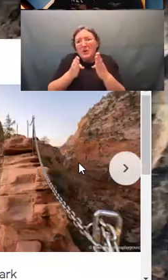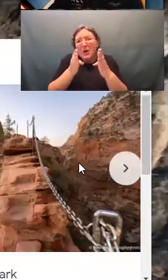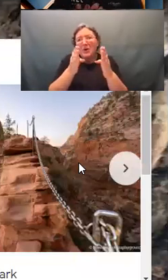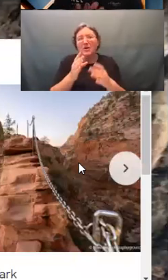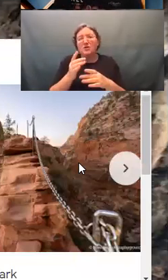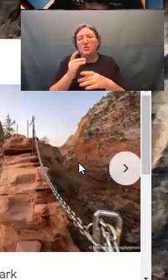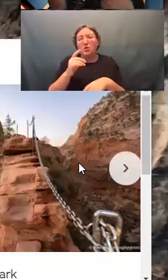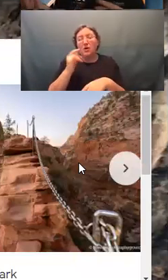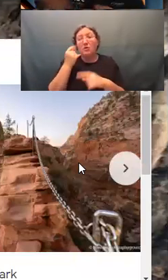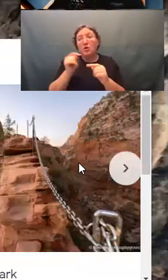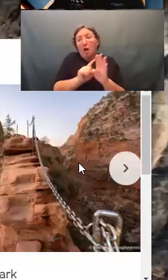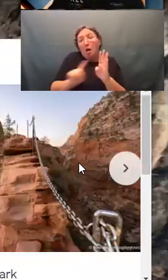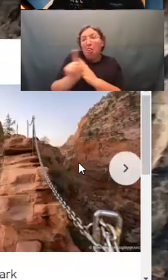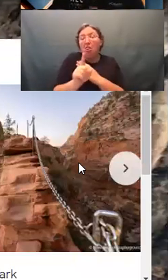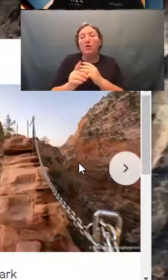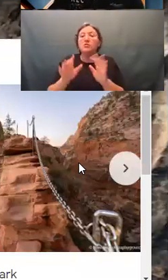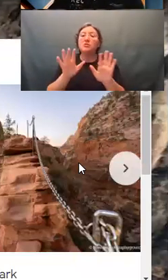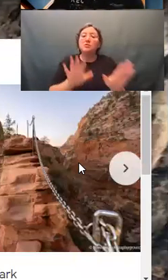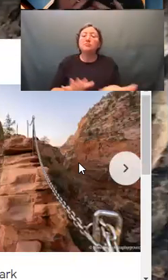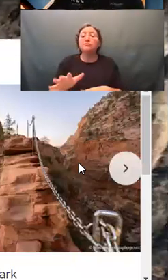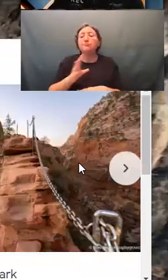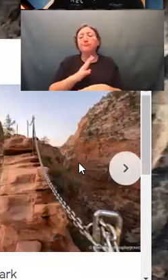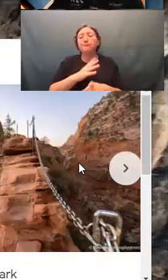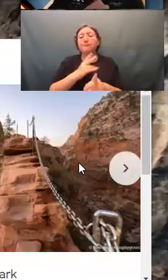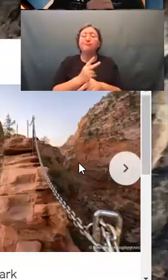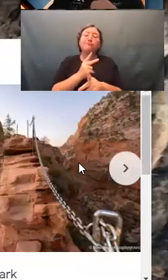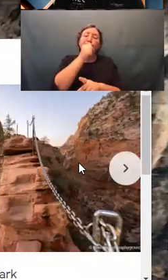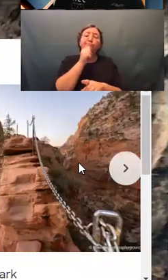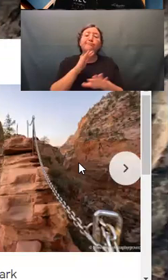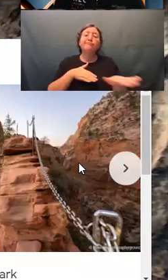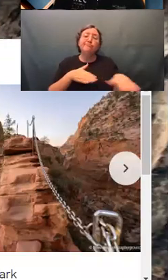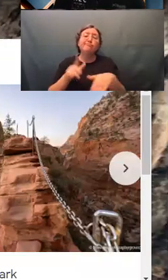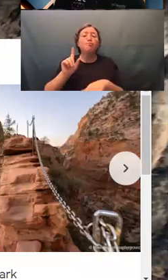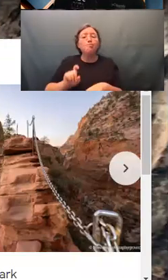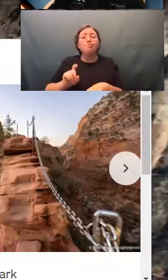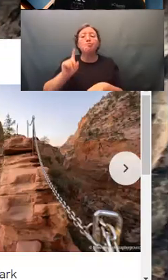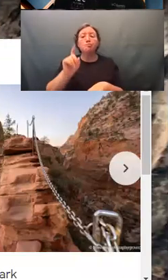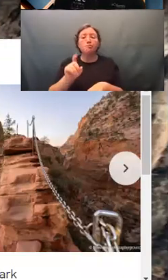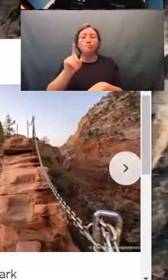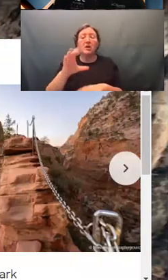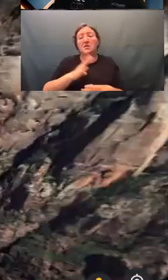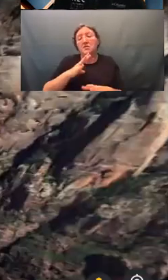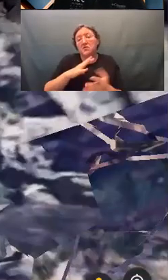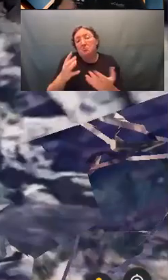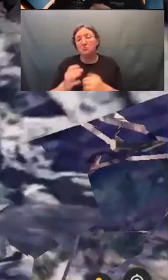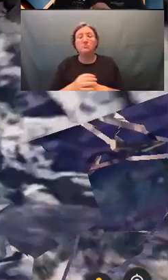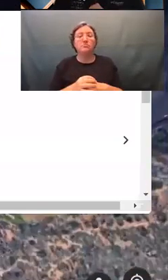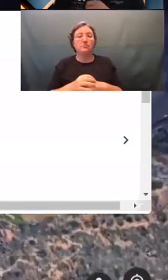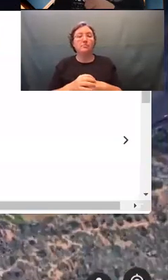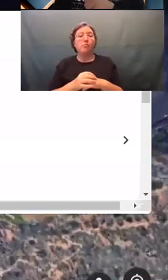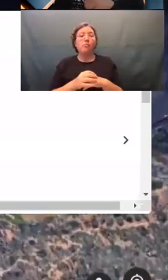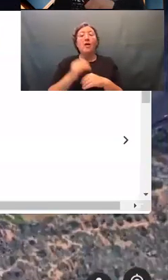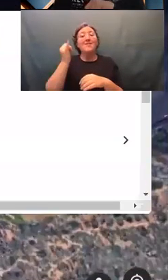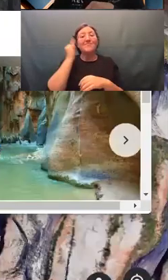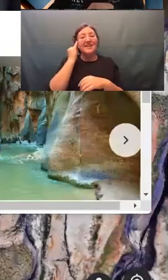moves around folks. So just making sure you're cautious, patient, and having a great time while you're there. If heights